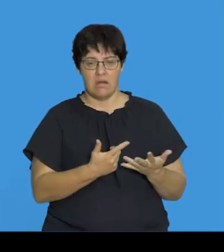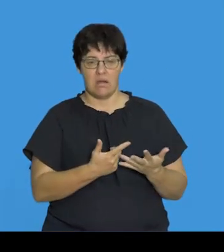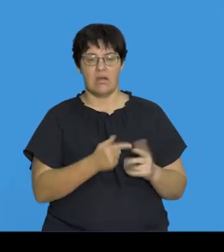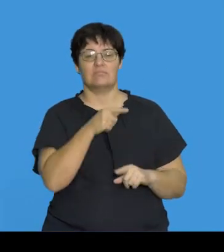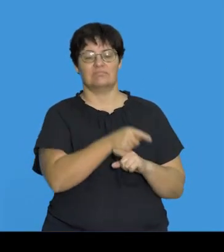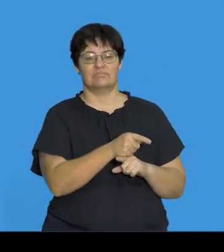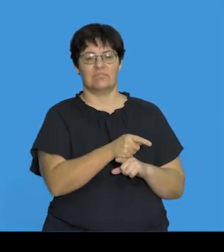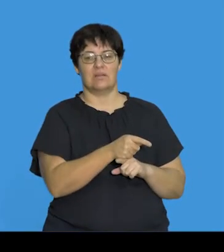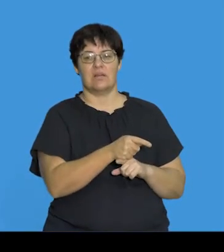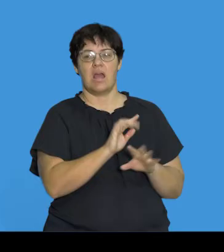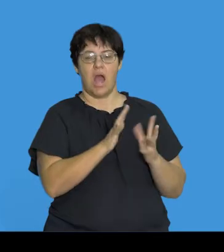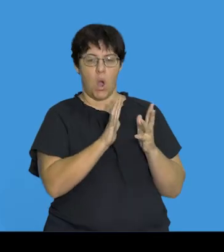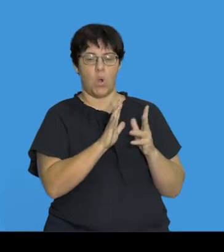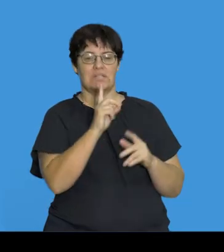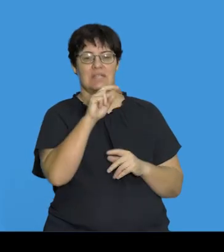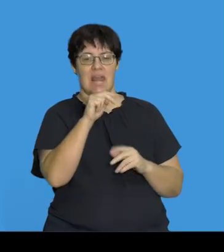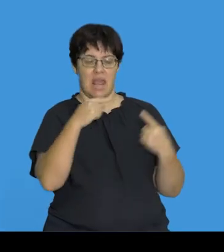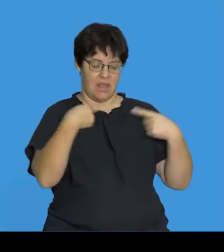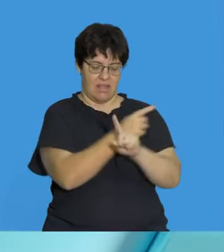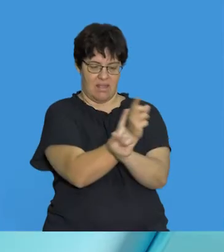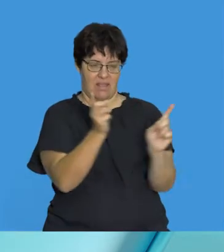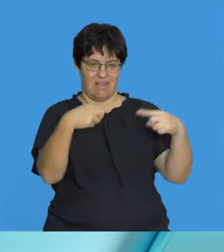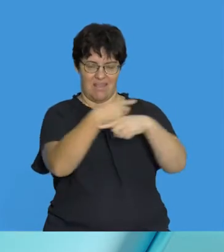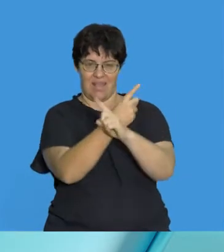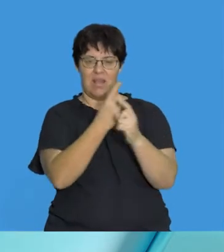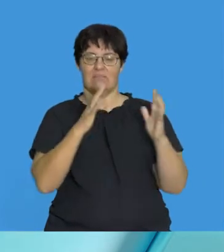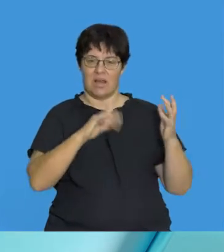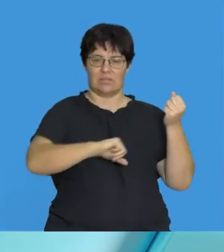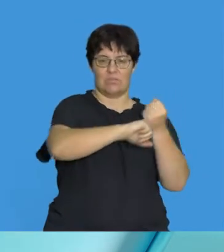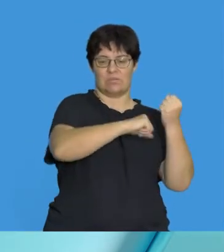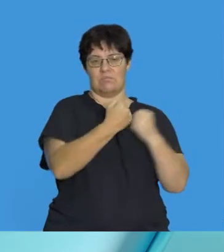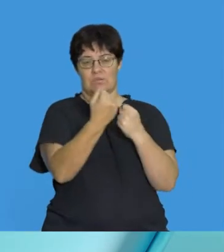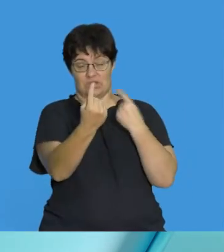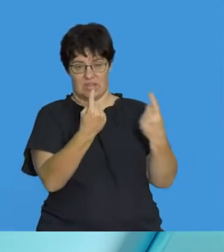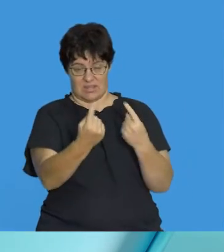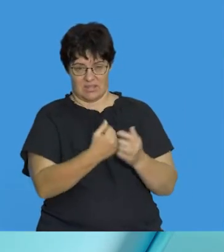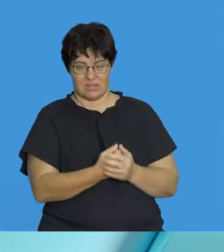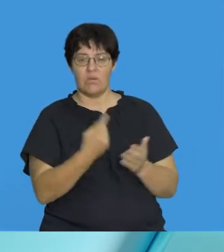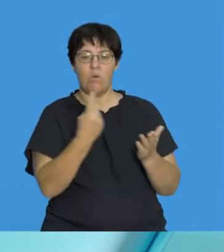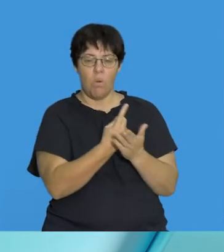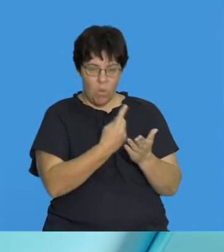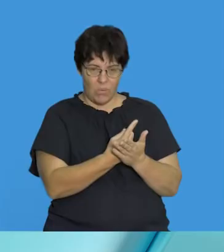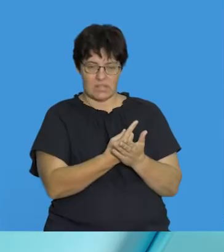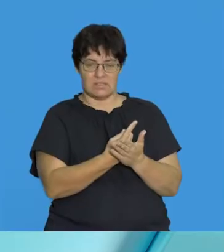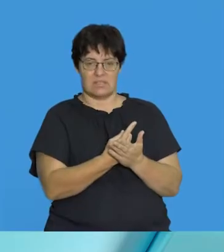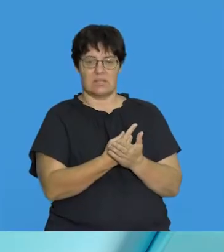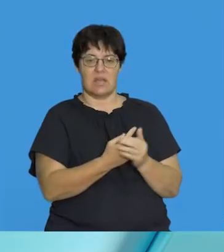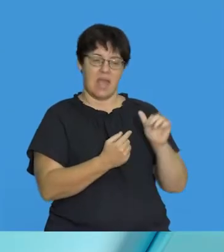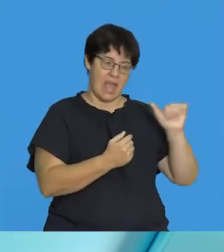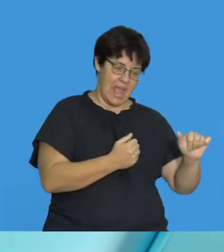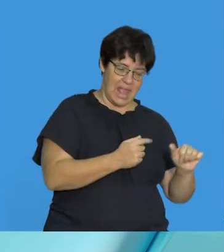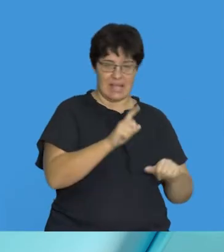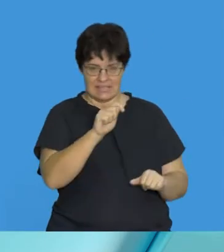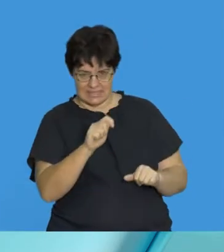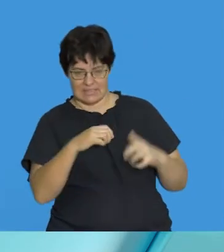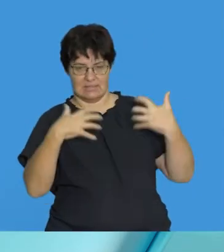again from the nature of the way DNA strands are complementary to each other. And so that means there will always be a proportionate